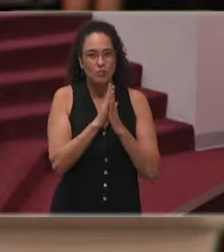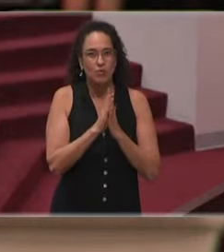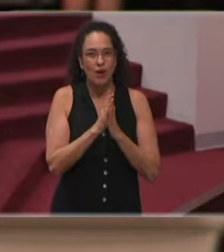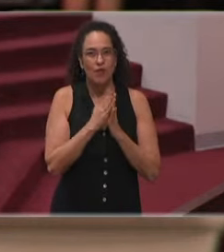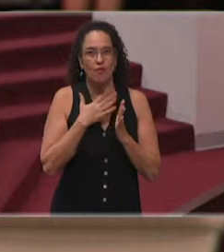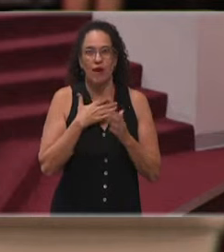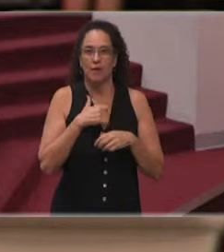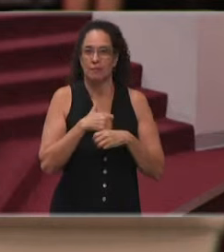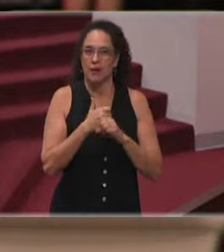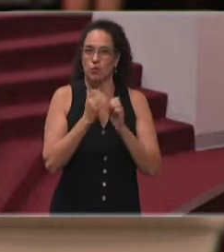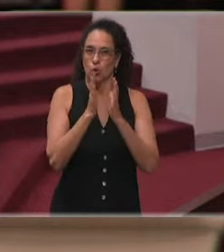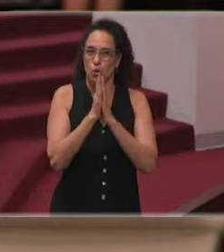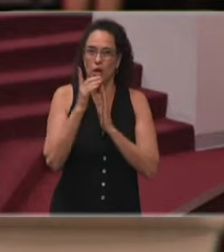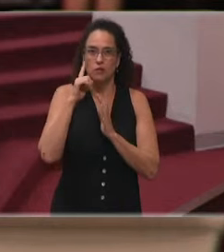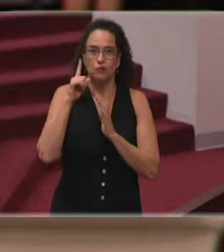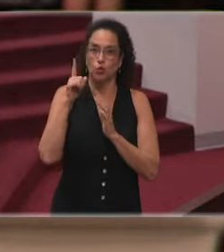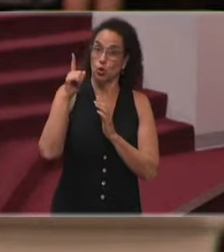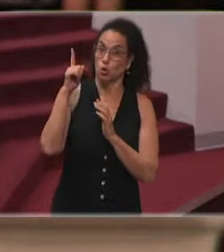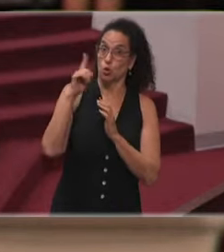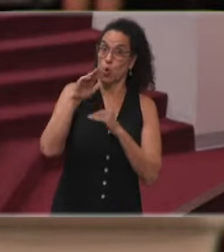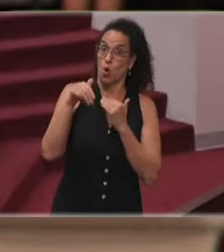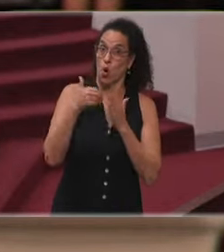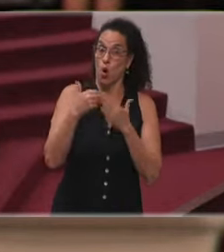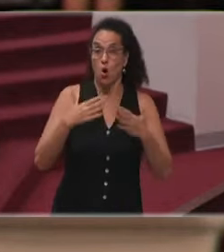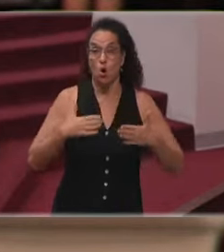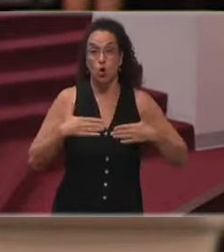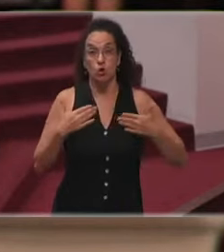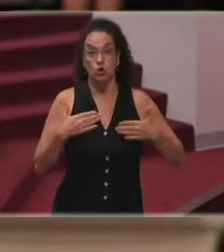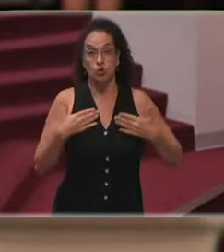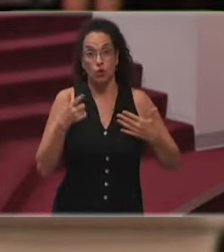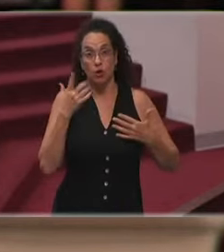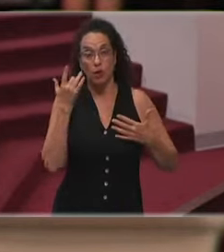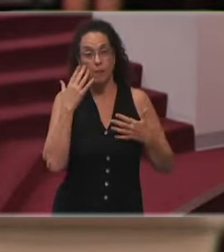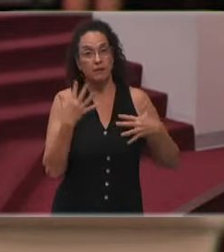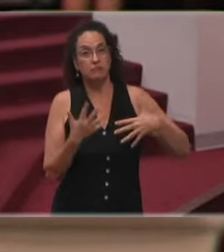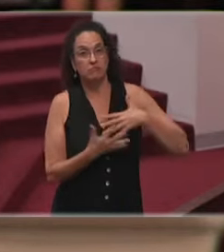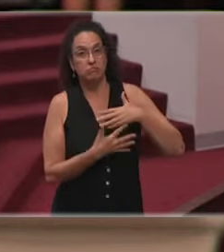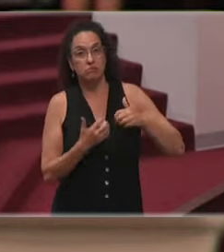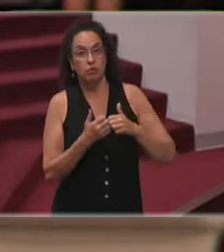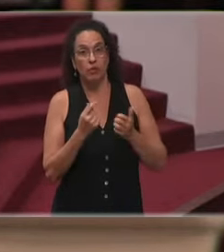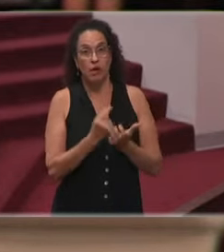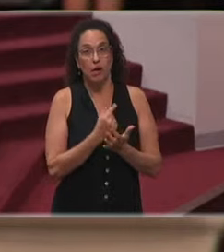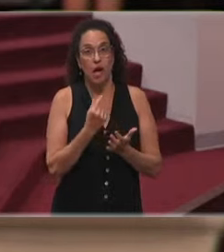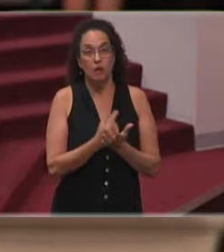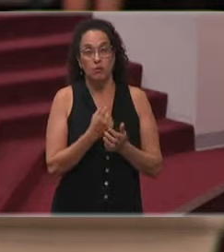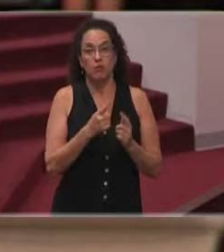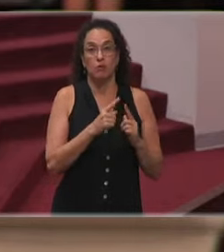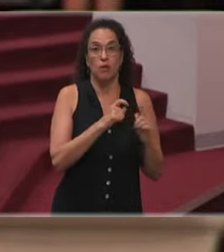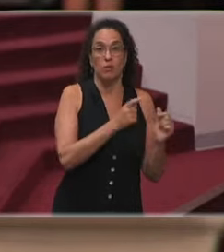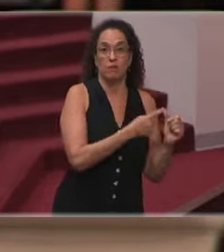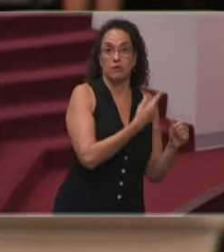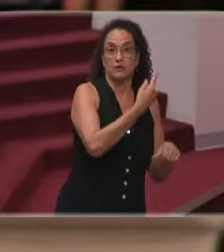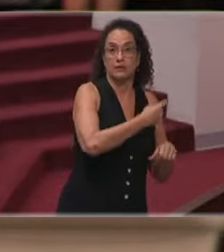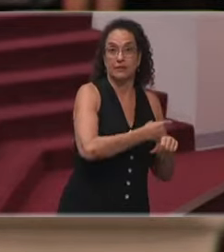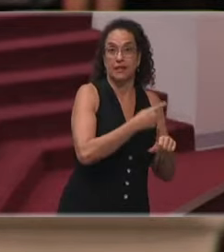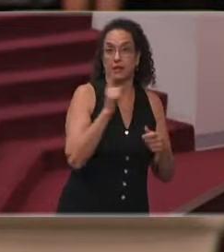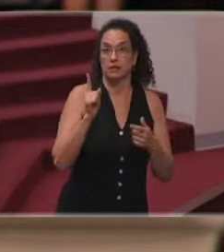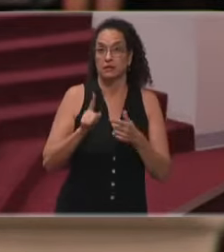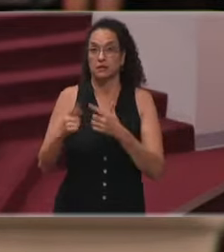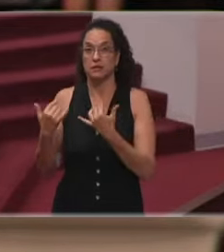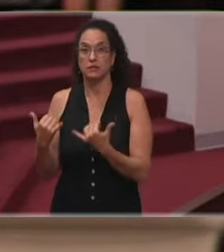requests for you all with joy for your fellowship in the gospel from the first day until now.